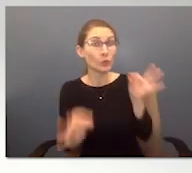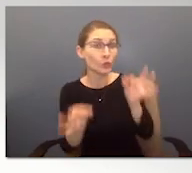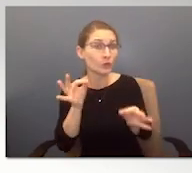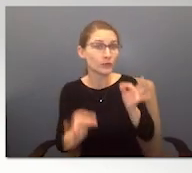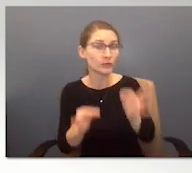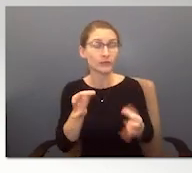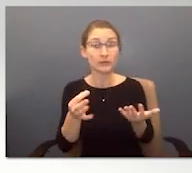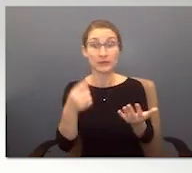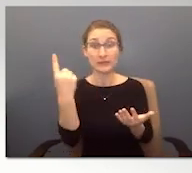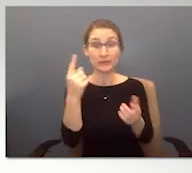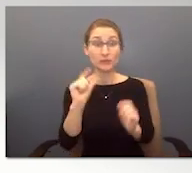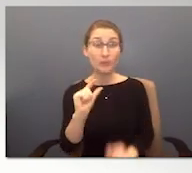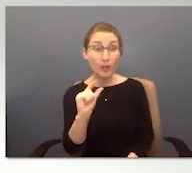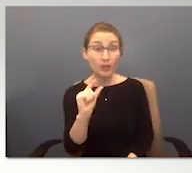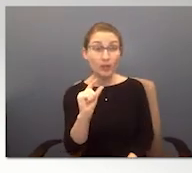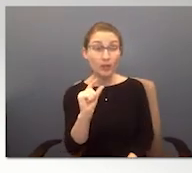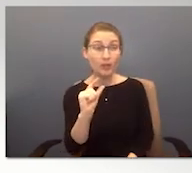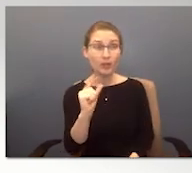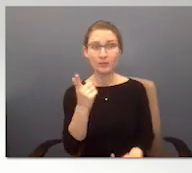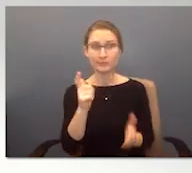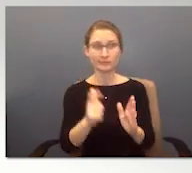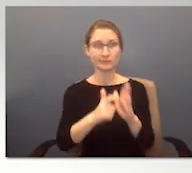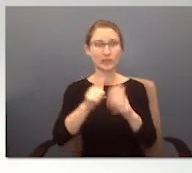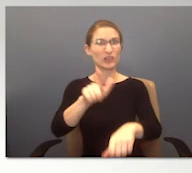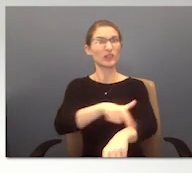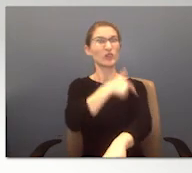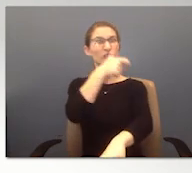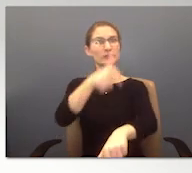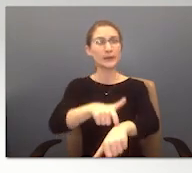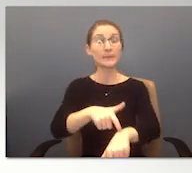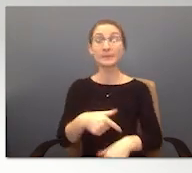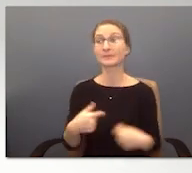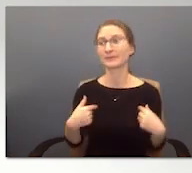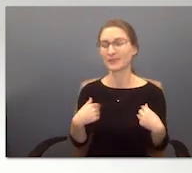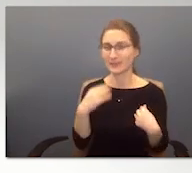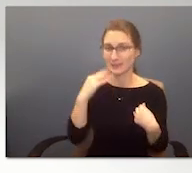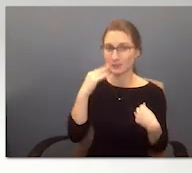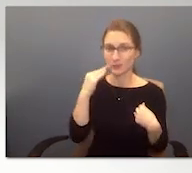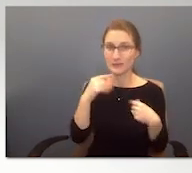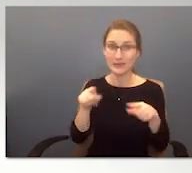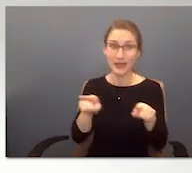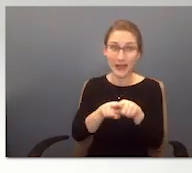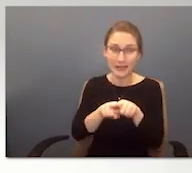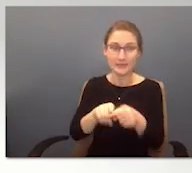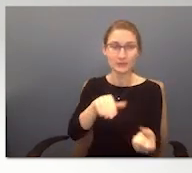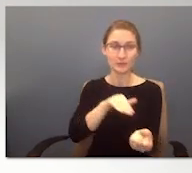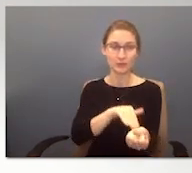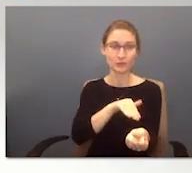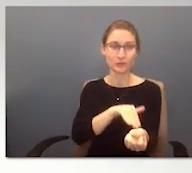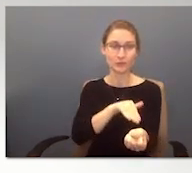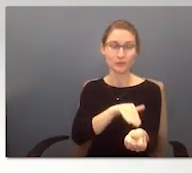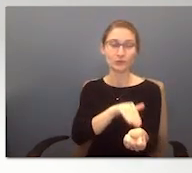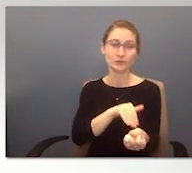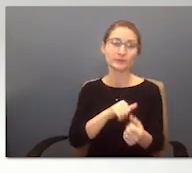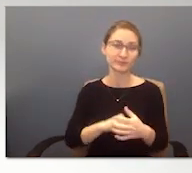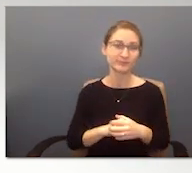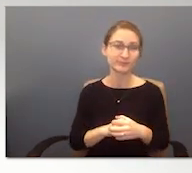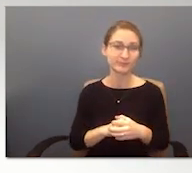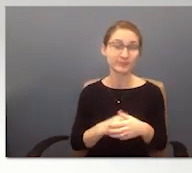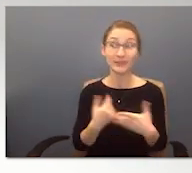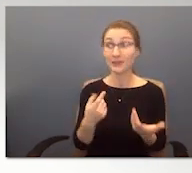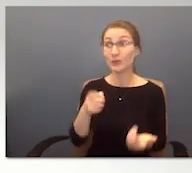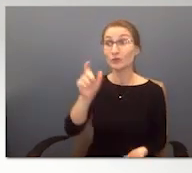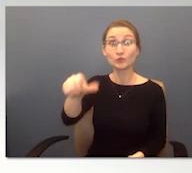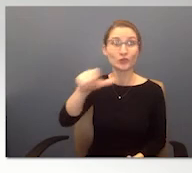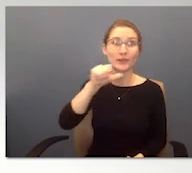big. yes. So I've experienced that as a provider, as a pediatrician on that side. You